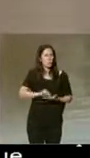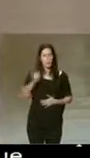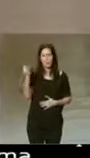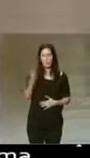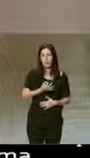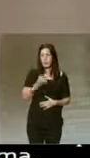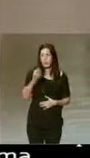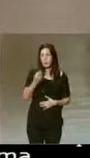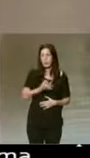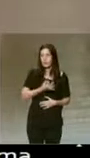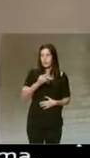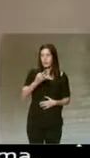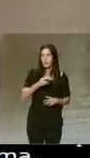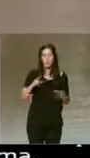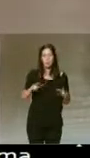Oftentimes,